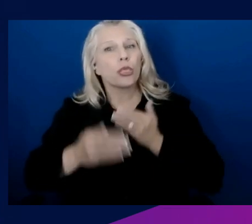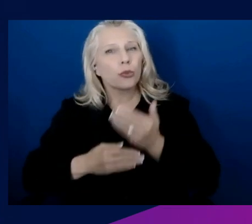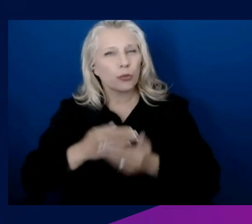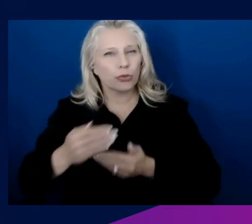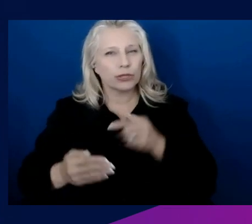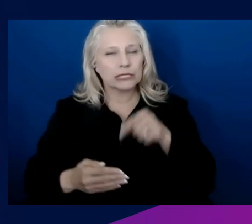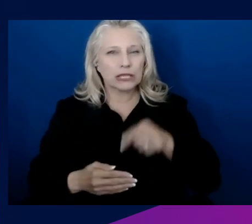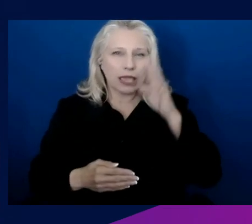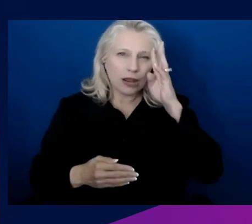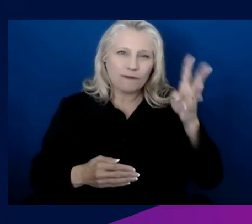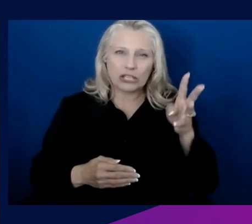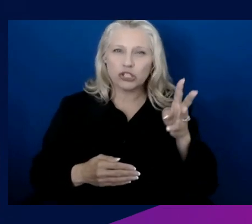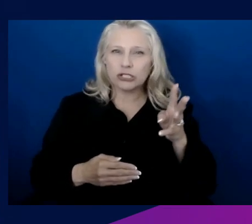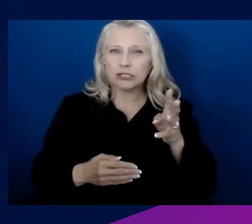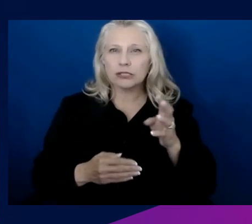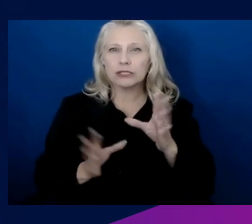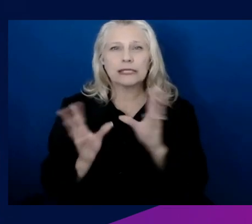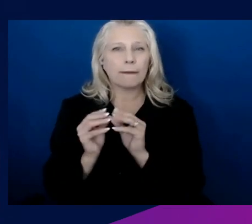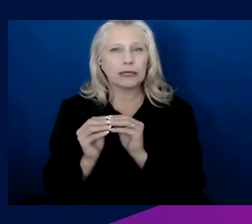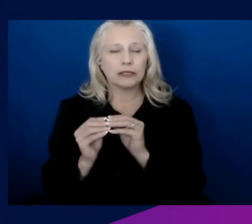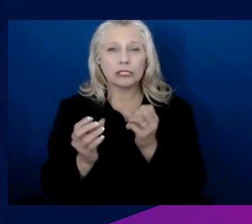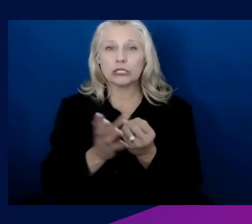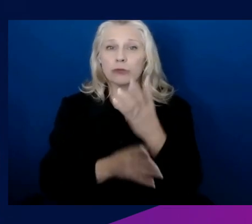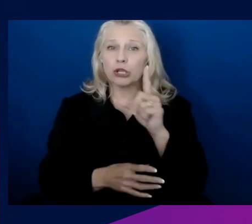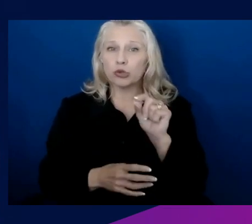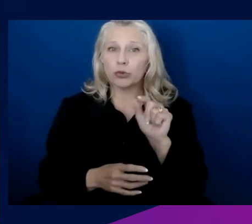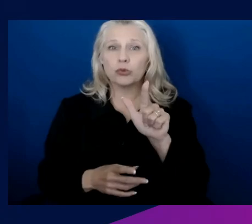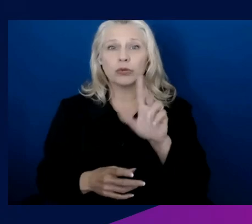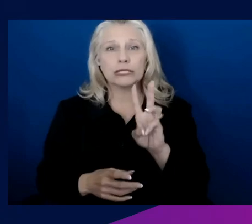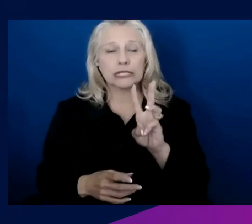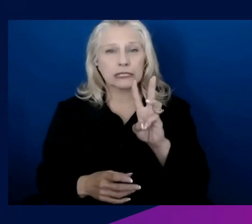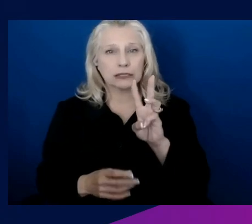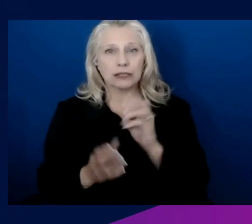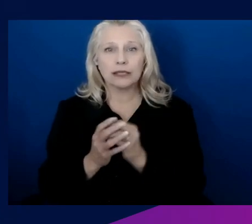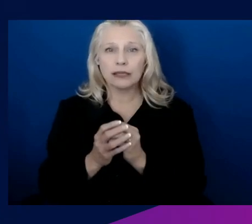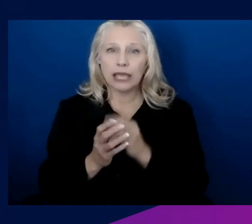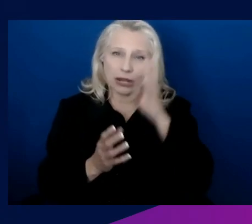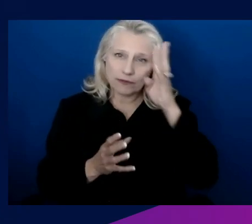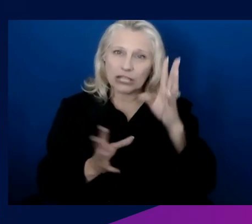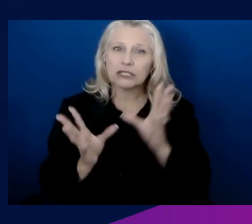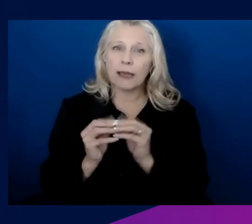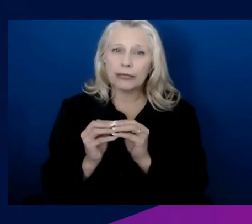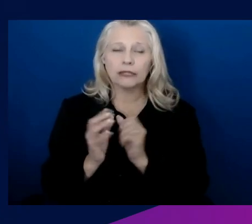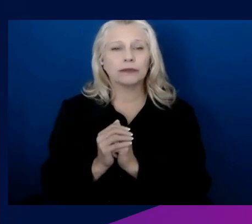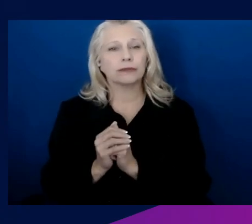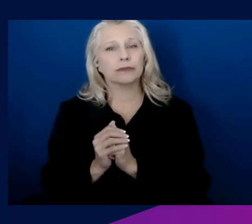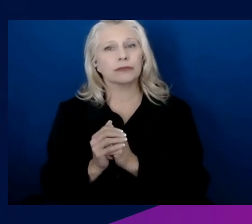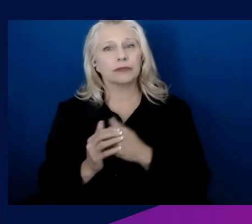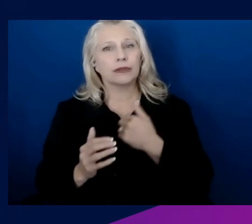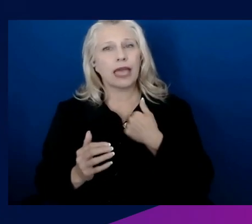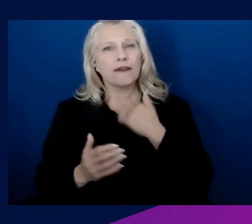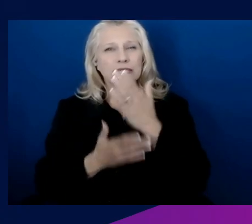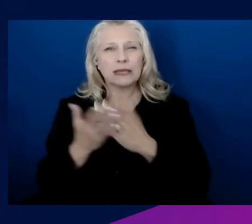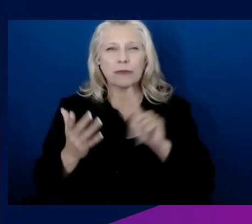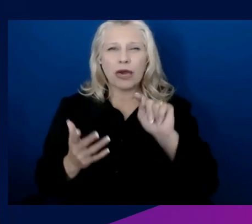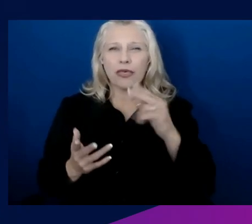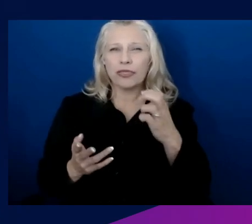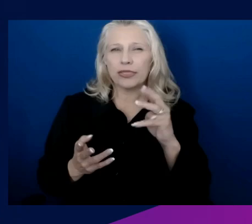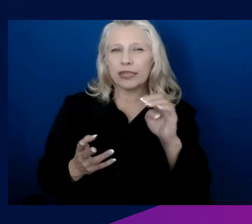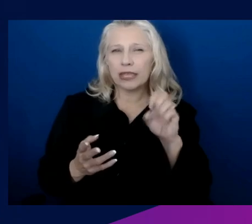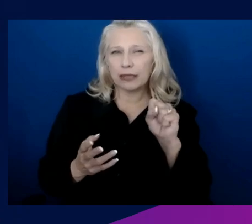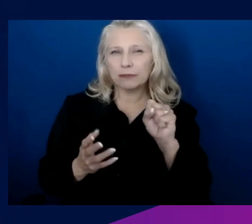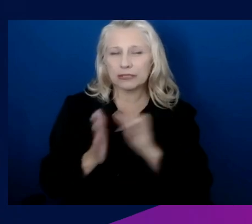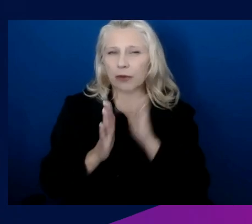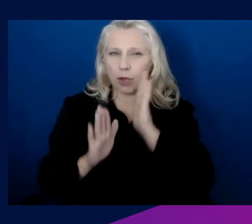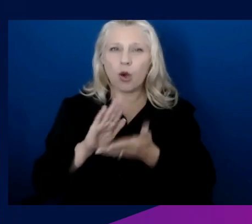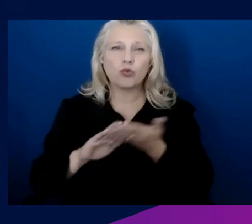Innovation Summit today. This is our Spring 2026 Innovation Summit. And there are some themes that I think that will run